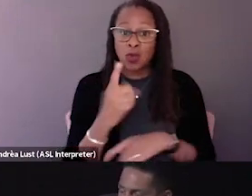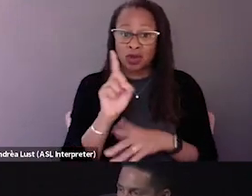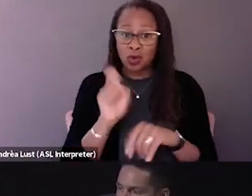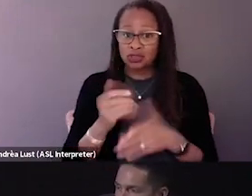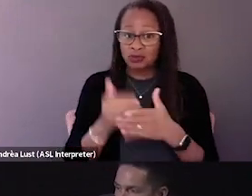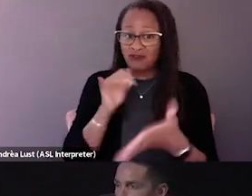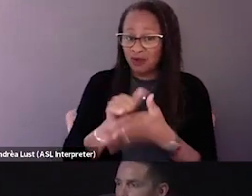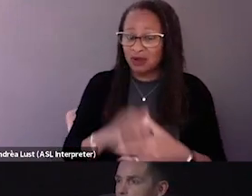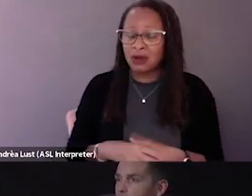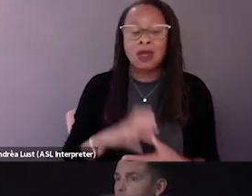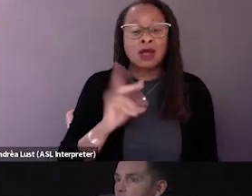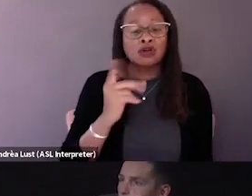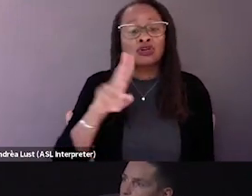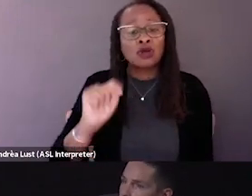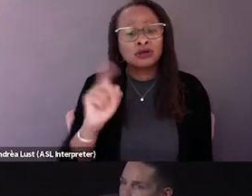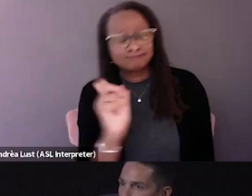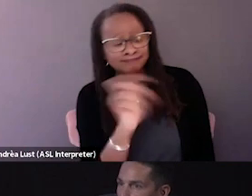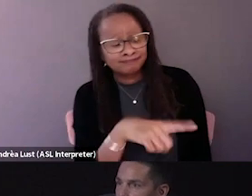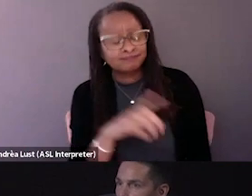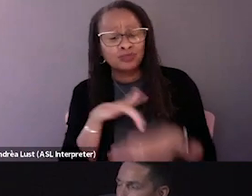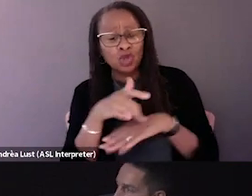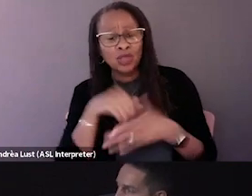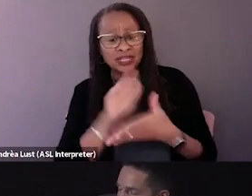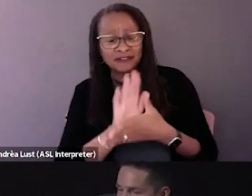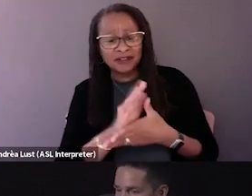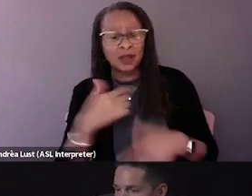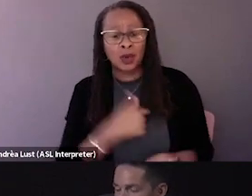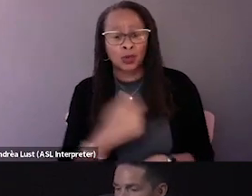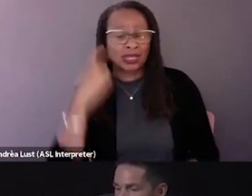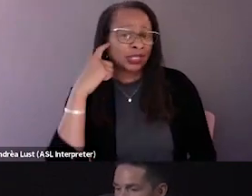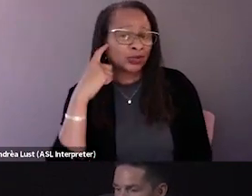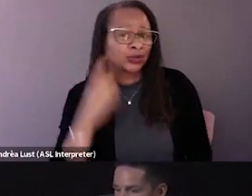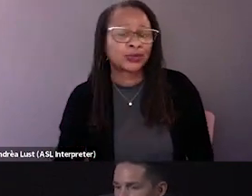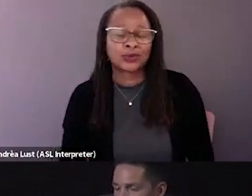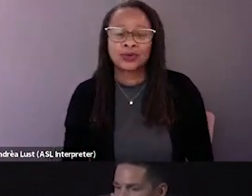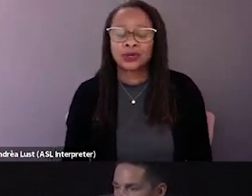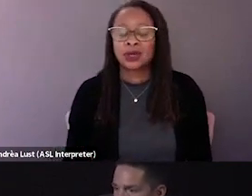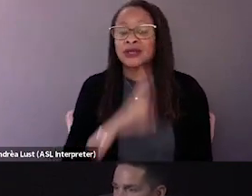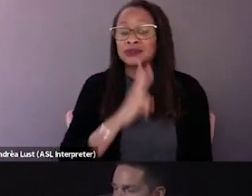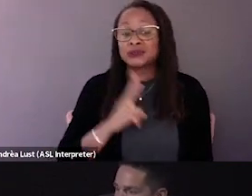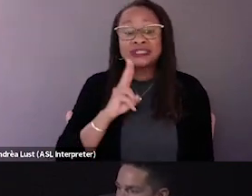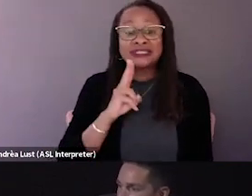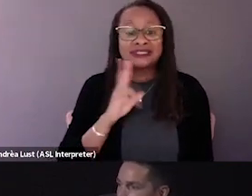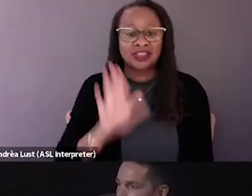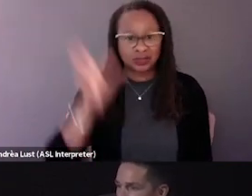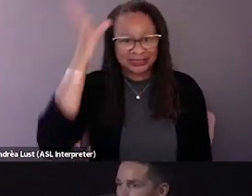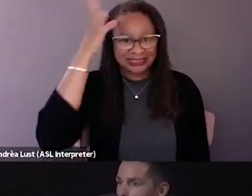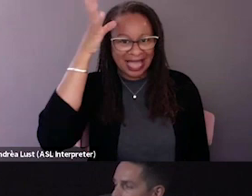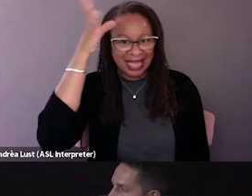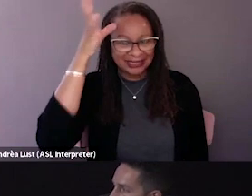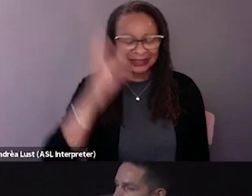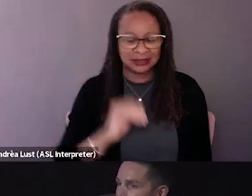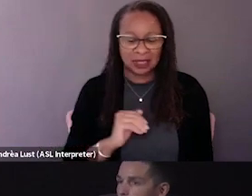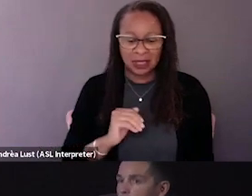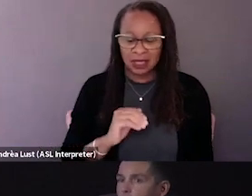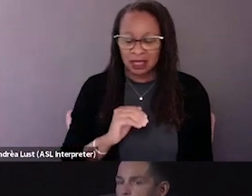I want to ask Kurt, early in the film, we hear the twins, dad, it's reported